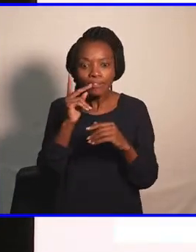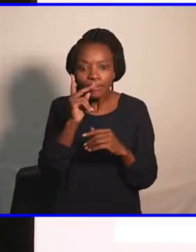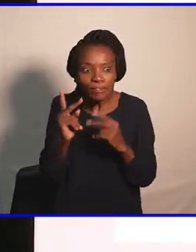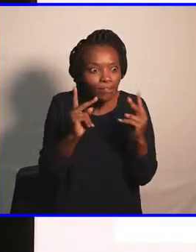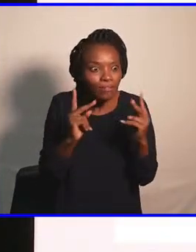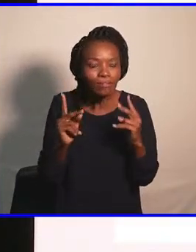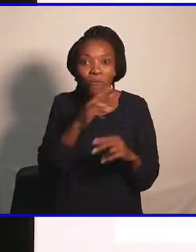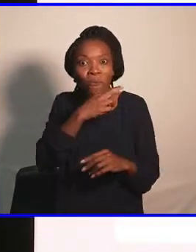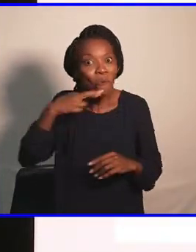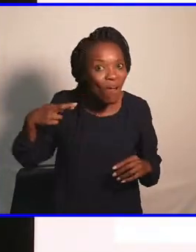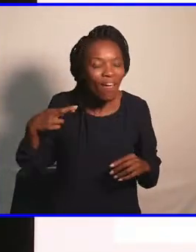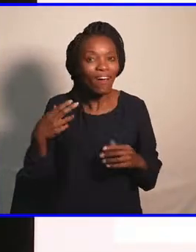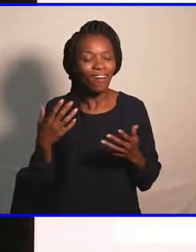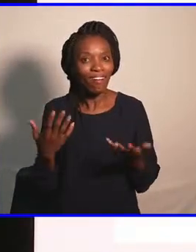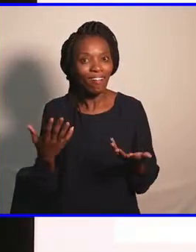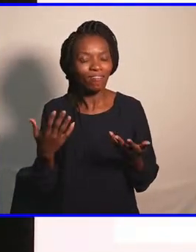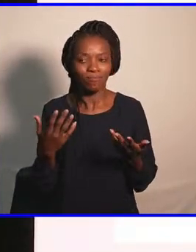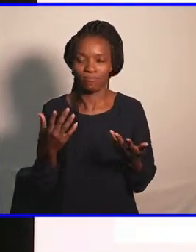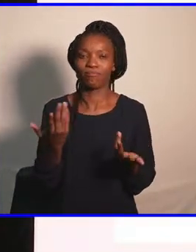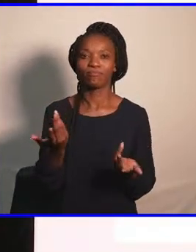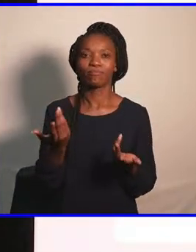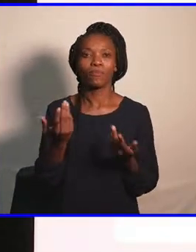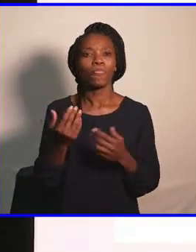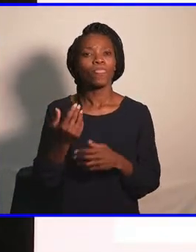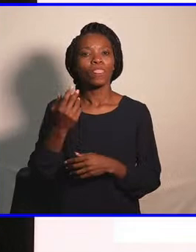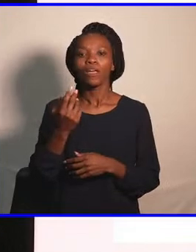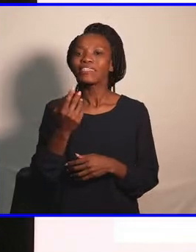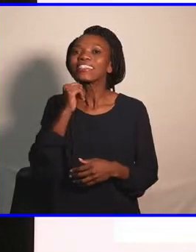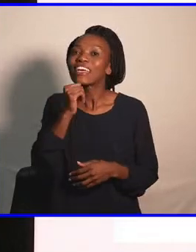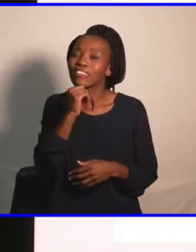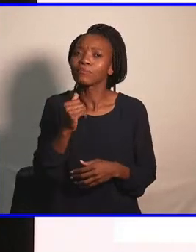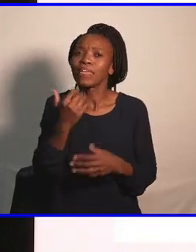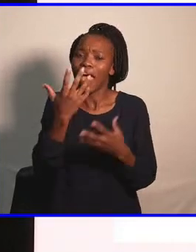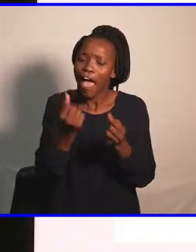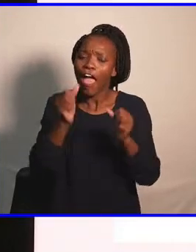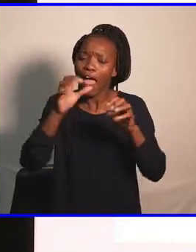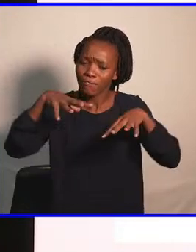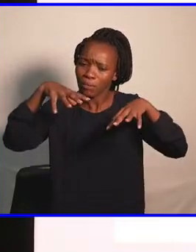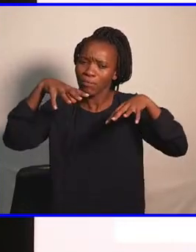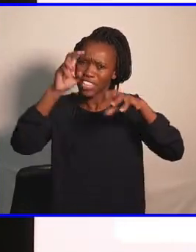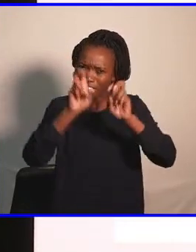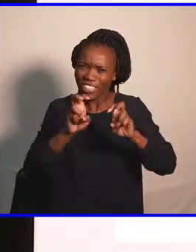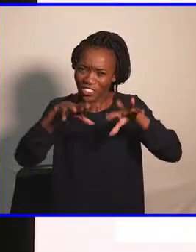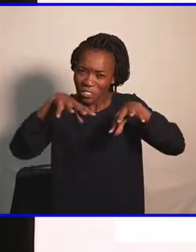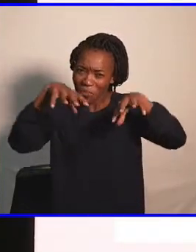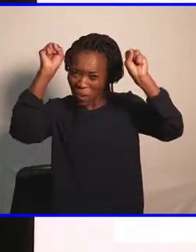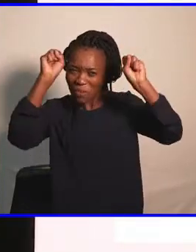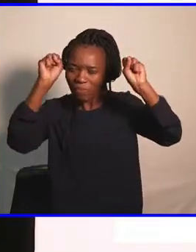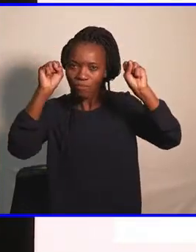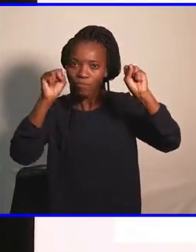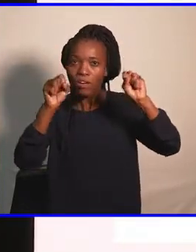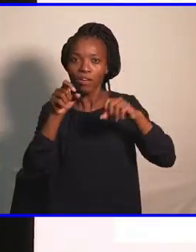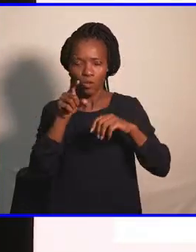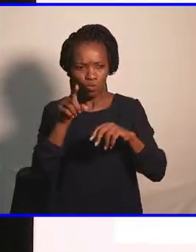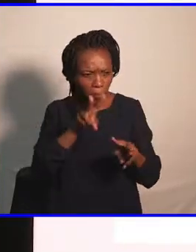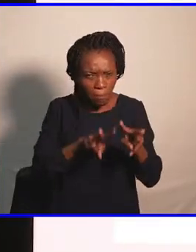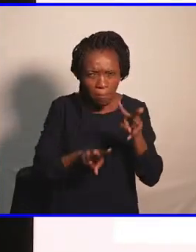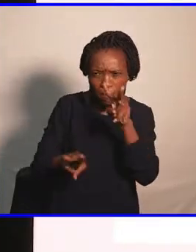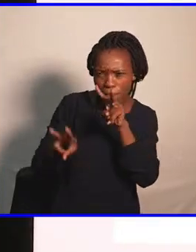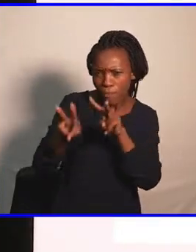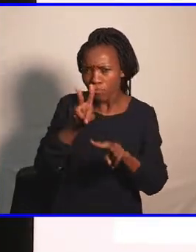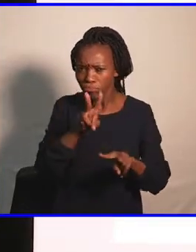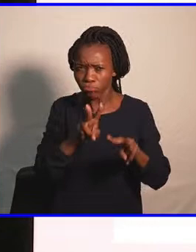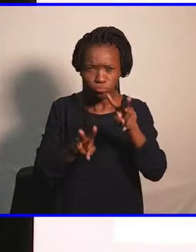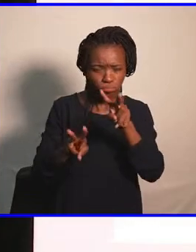time what is happening. Even when you have load shedding, you monitor it so closely, and